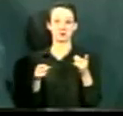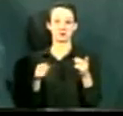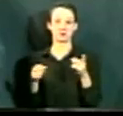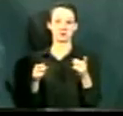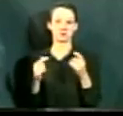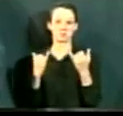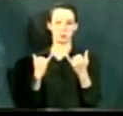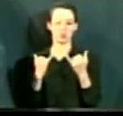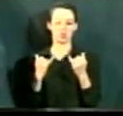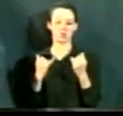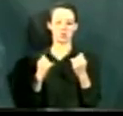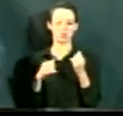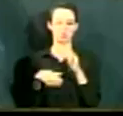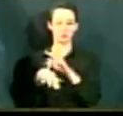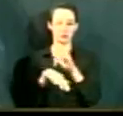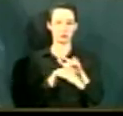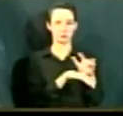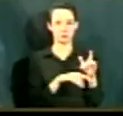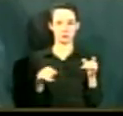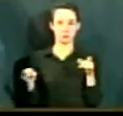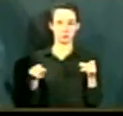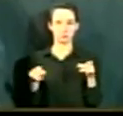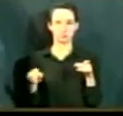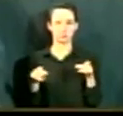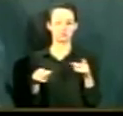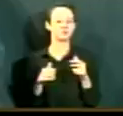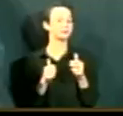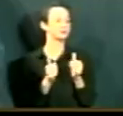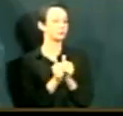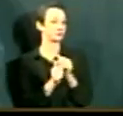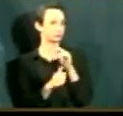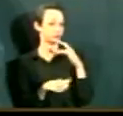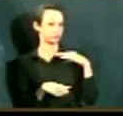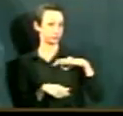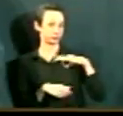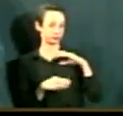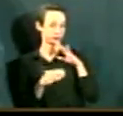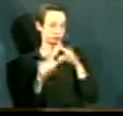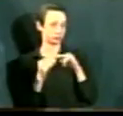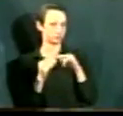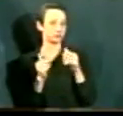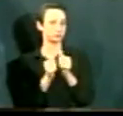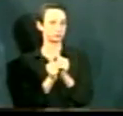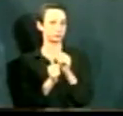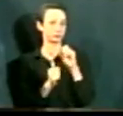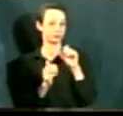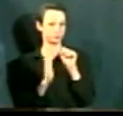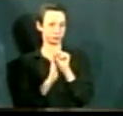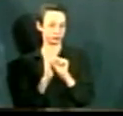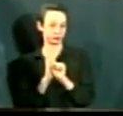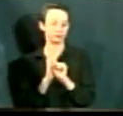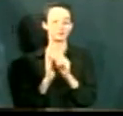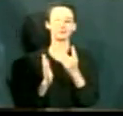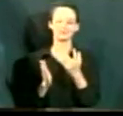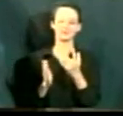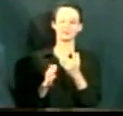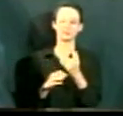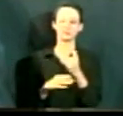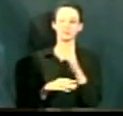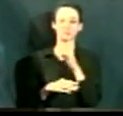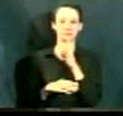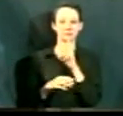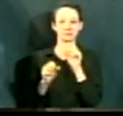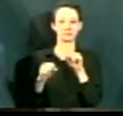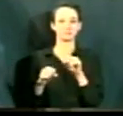everybody. All of our employees. With the benefits you were talking about that the correct. state. Okay. Thank you. Essentially, you could do the same exact thing